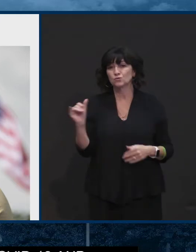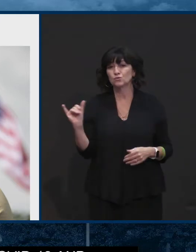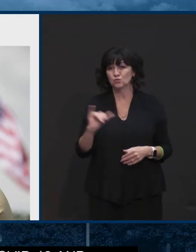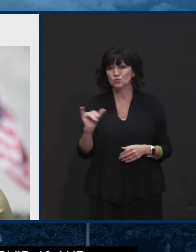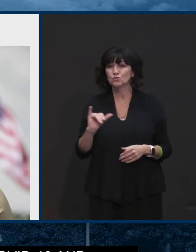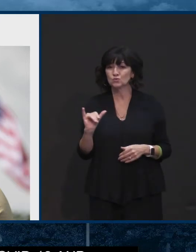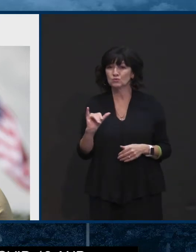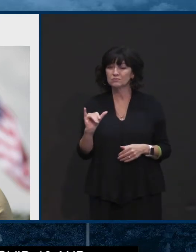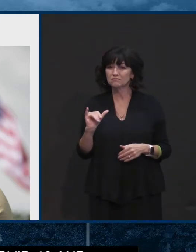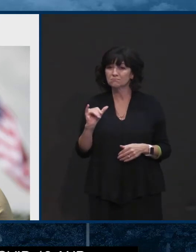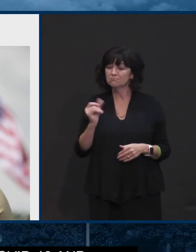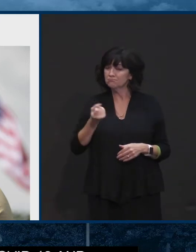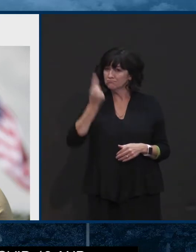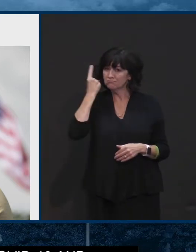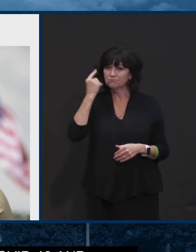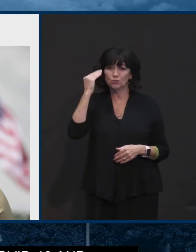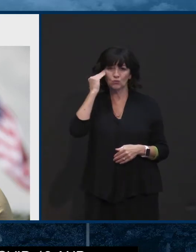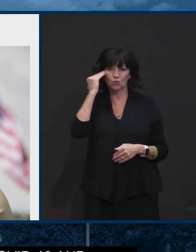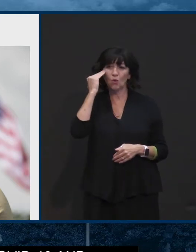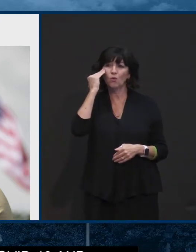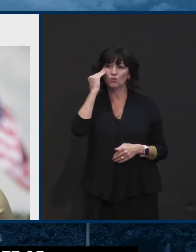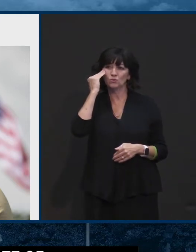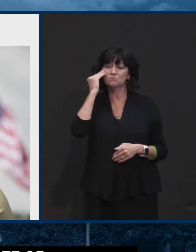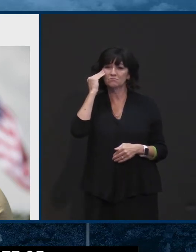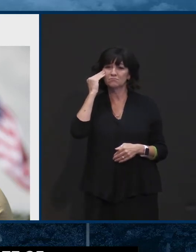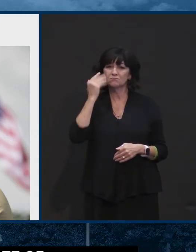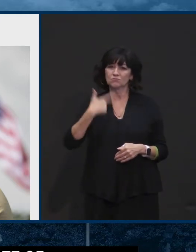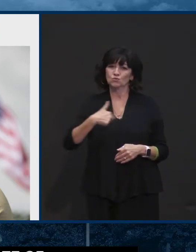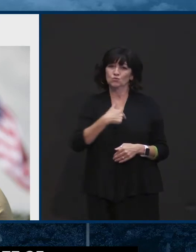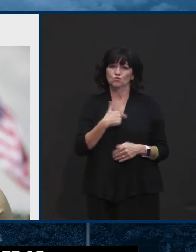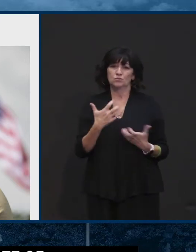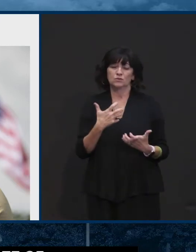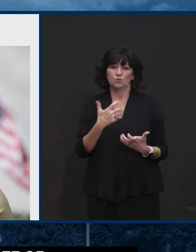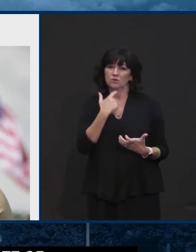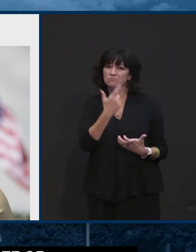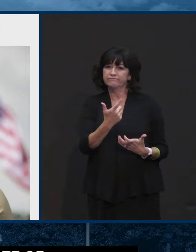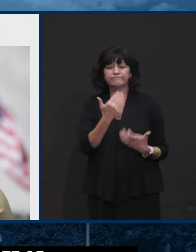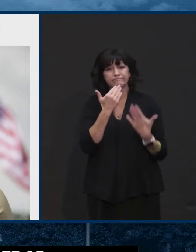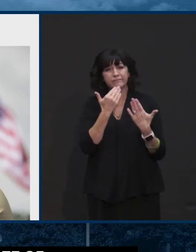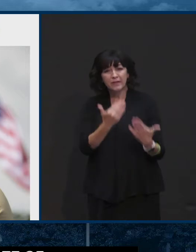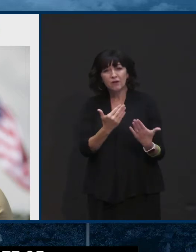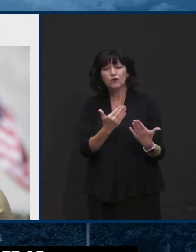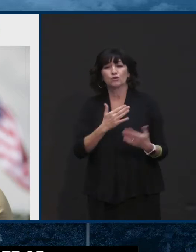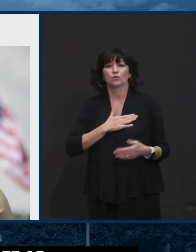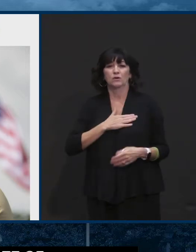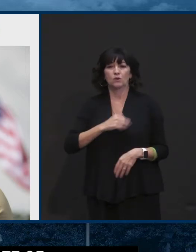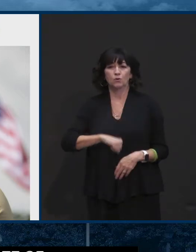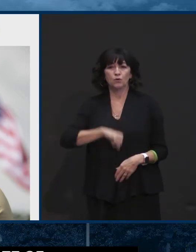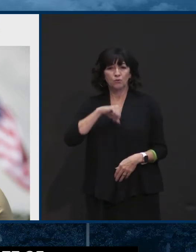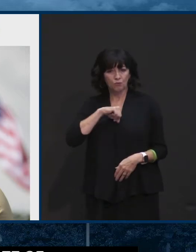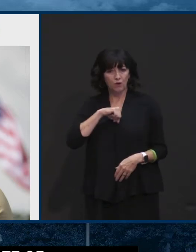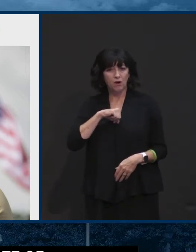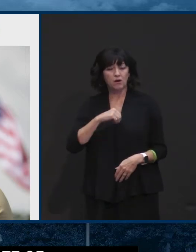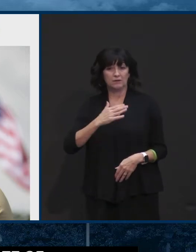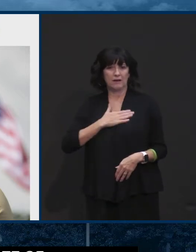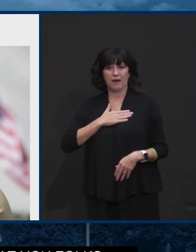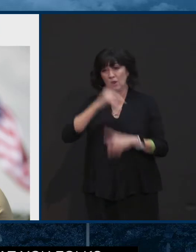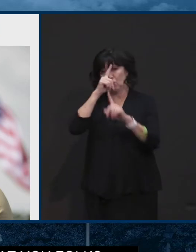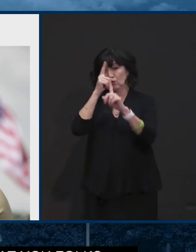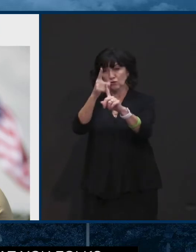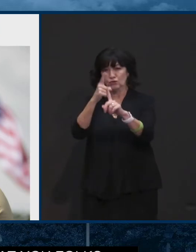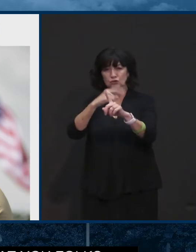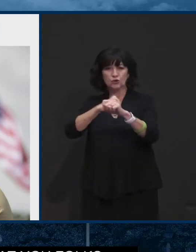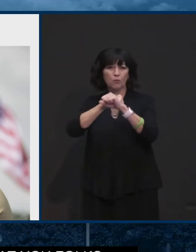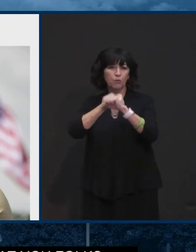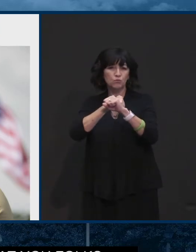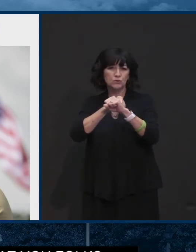folks are taking, and it's our objective and responsibility to try to protect all